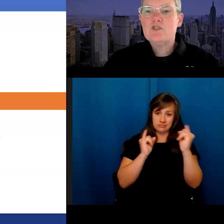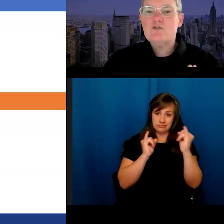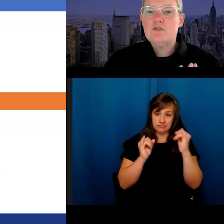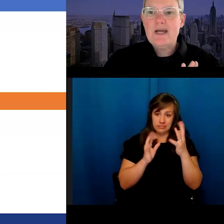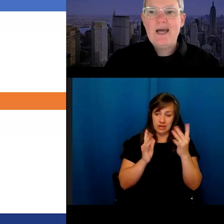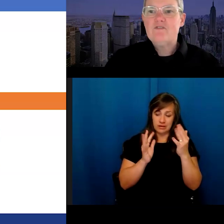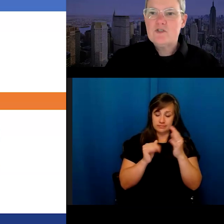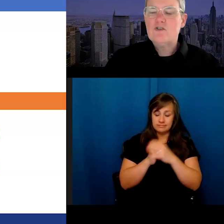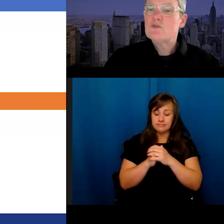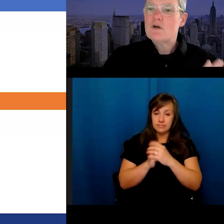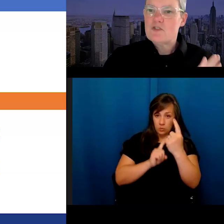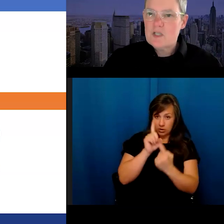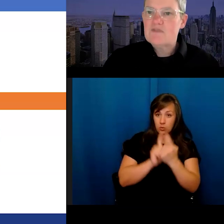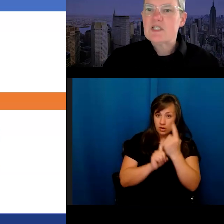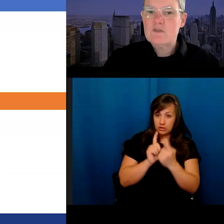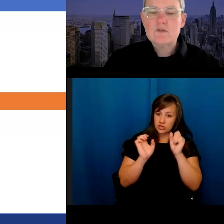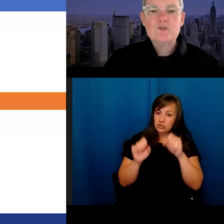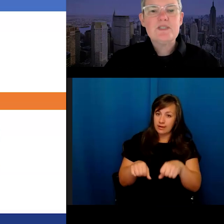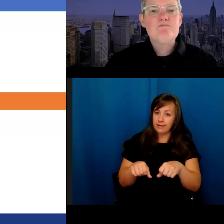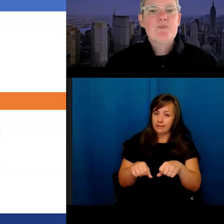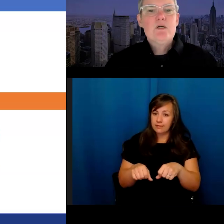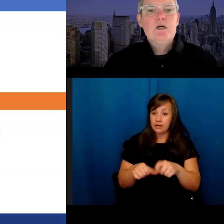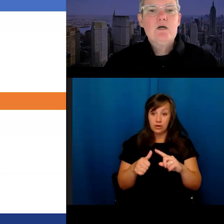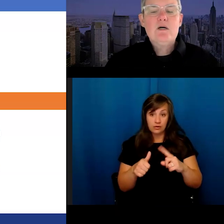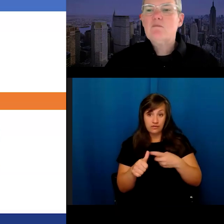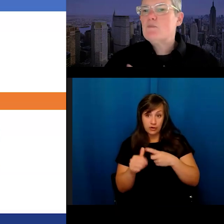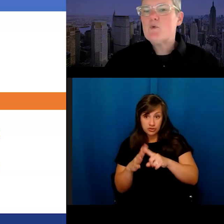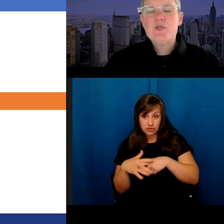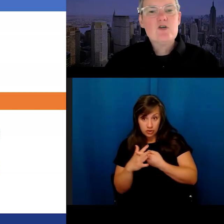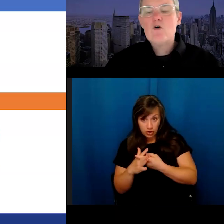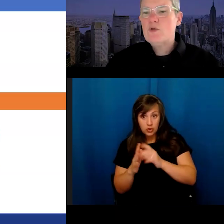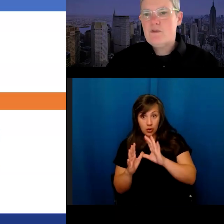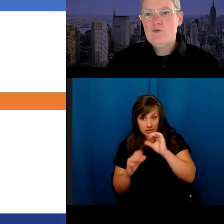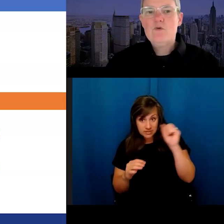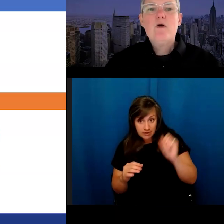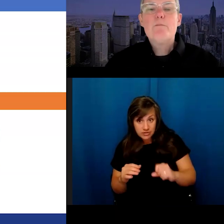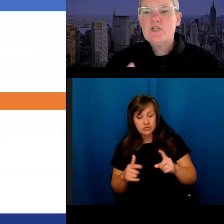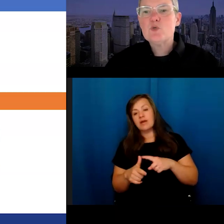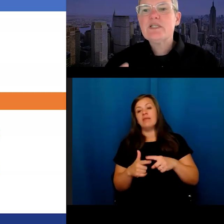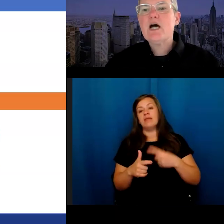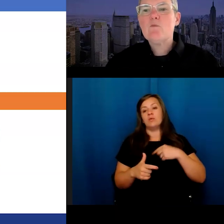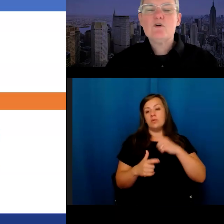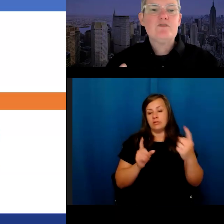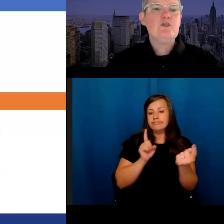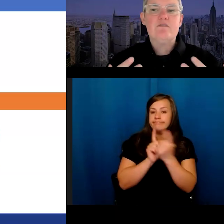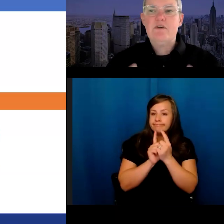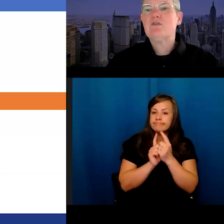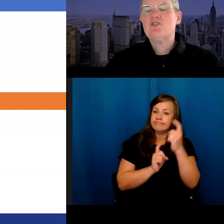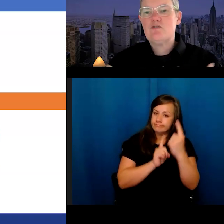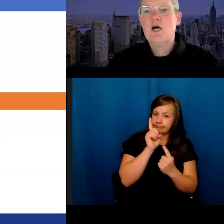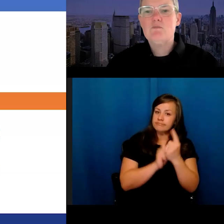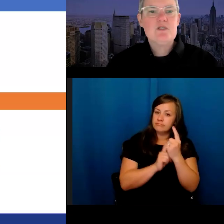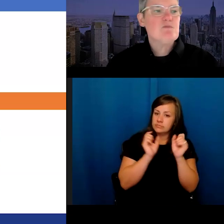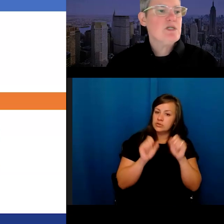I would suggest you do that after the term starts and you're kind of settled a little bit. But we can talk with you. But it's really helpful if you, at the